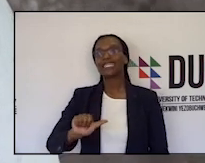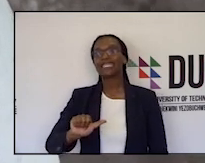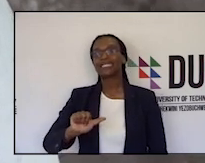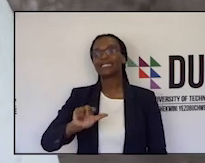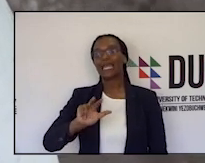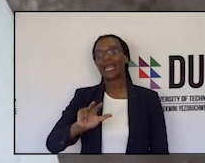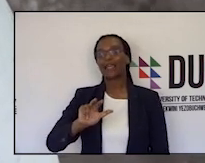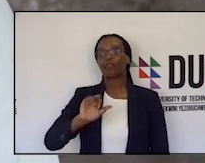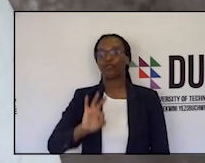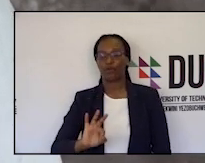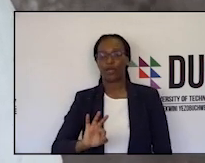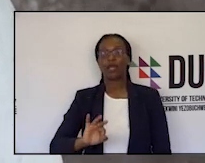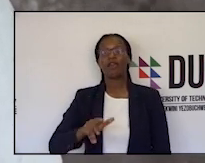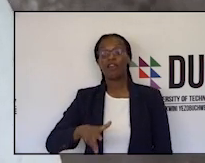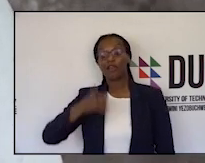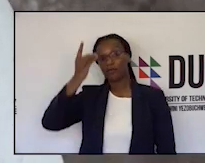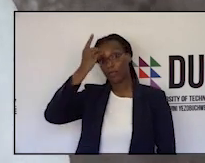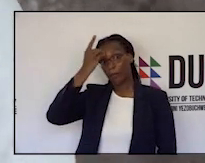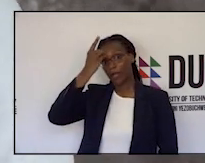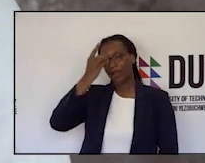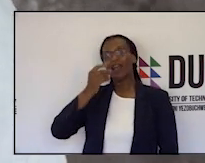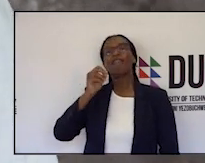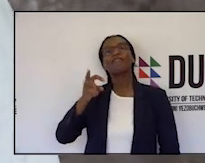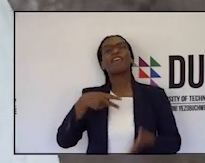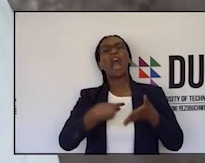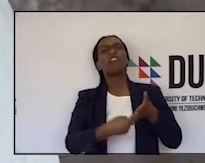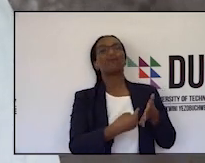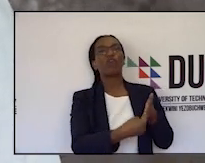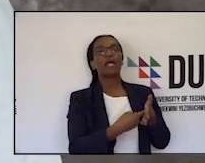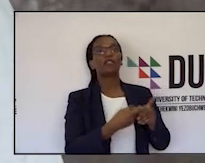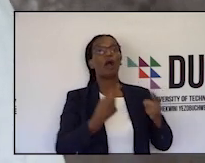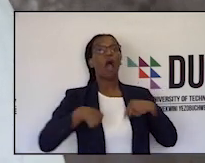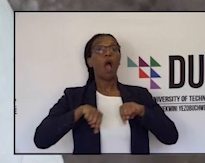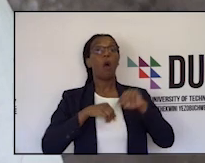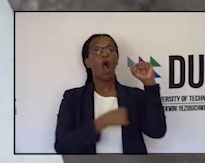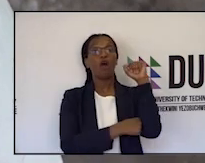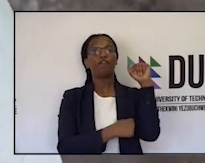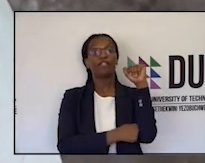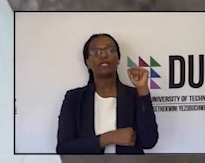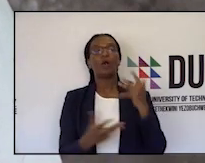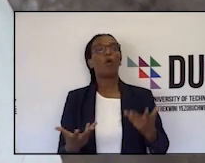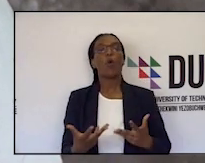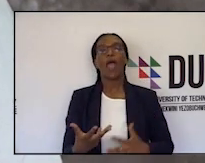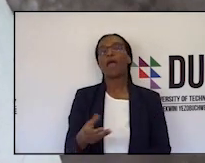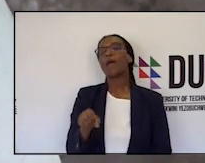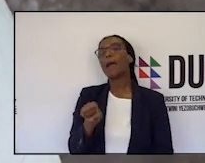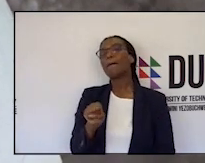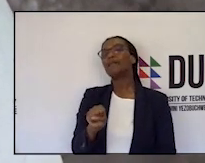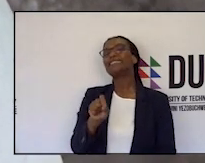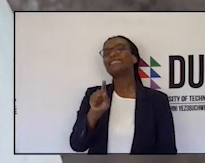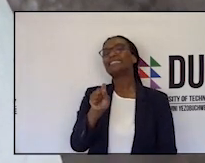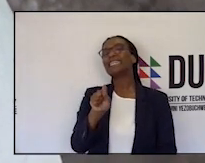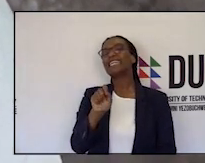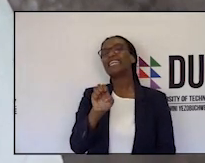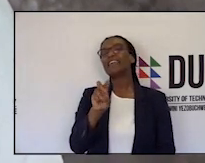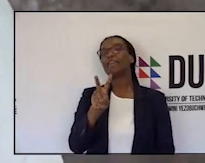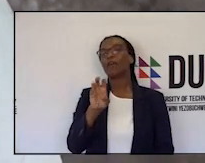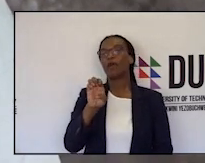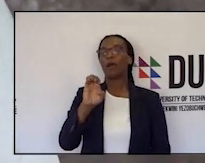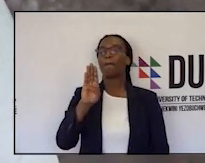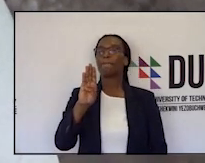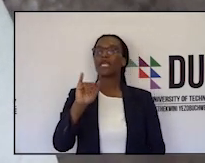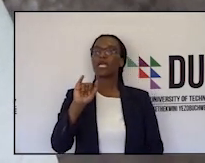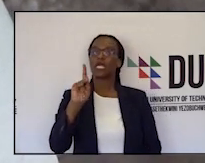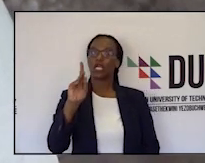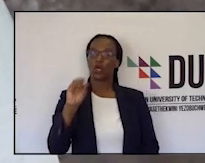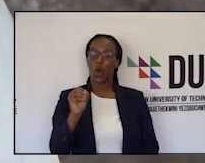031-373-2683. In Durban, the physical address of our offices is at the maintenance building in Steve Biko